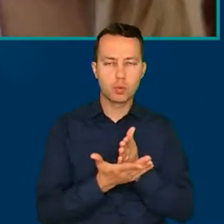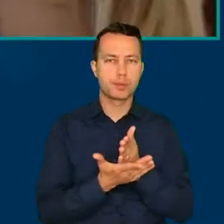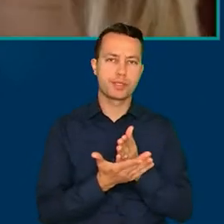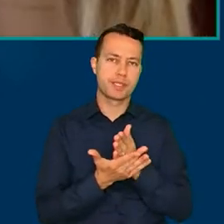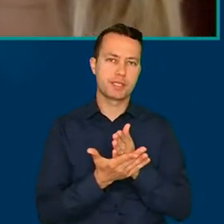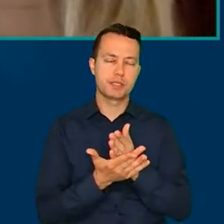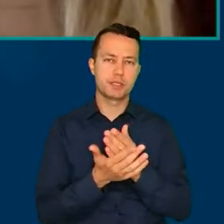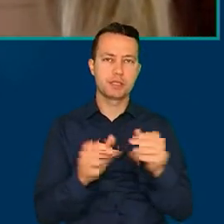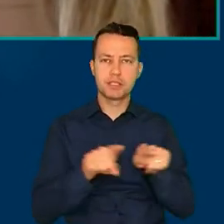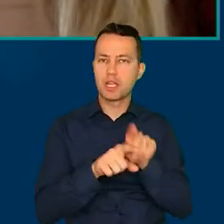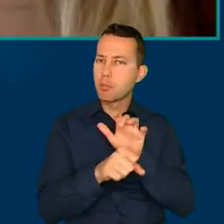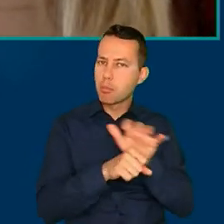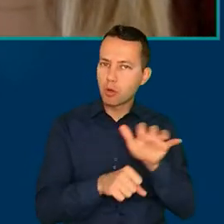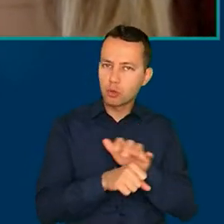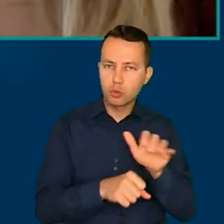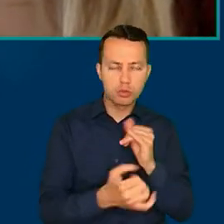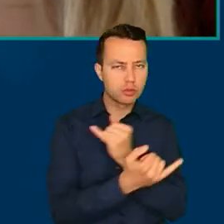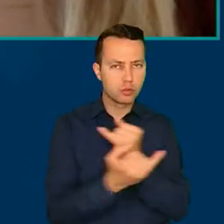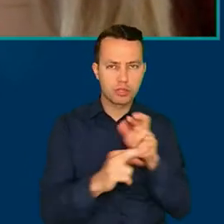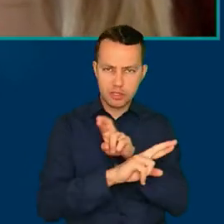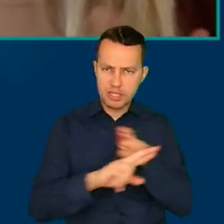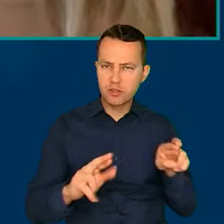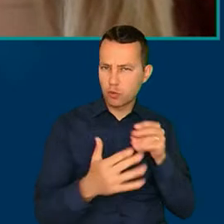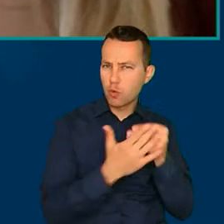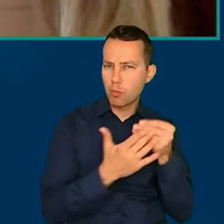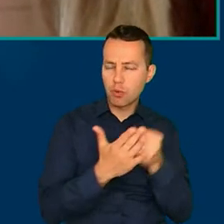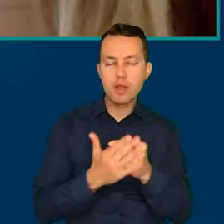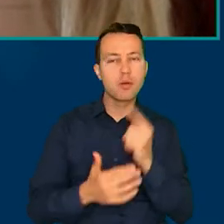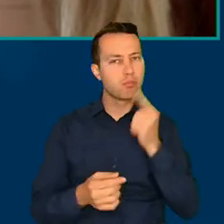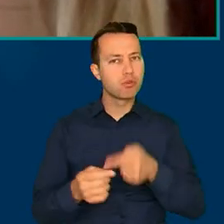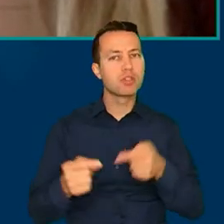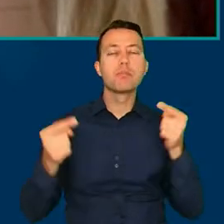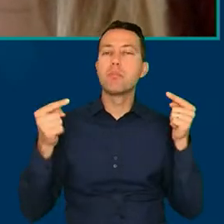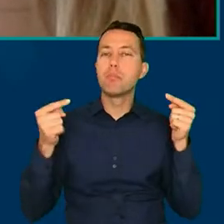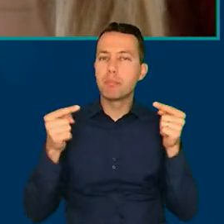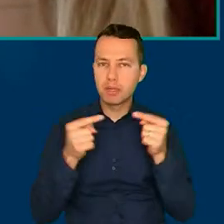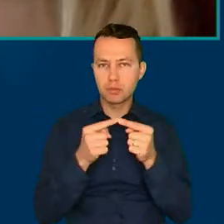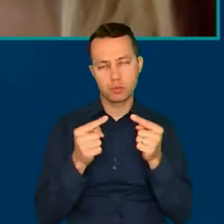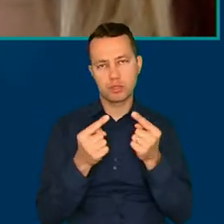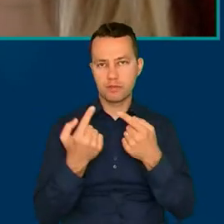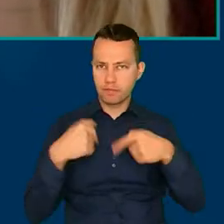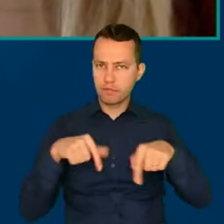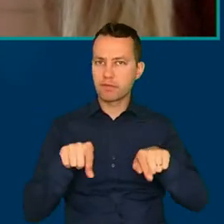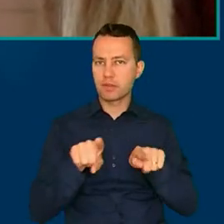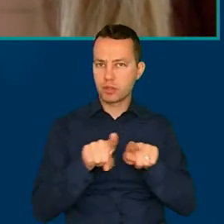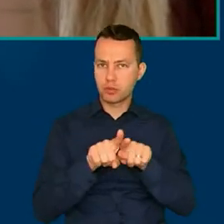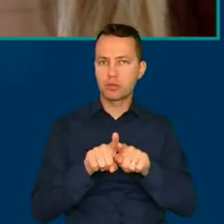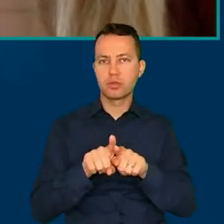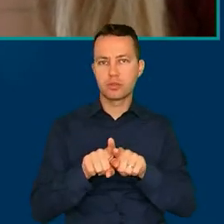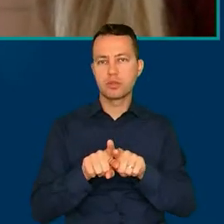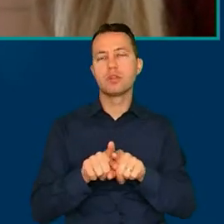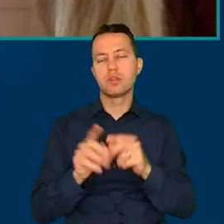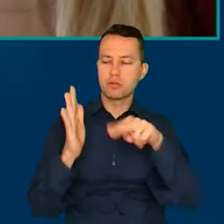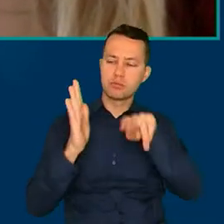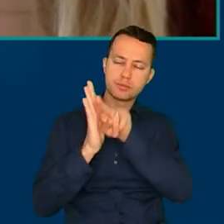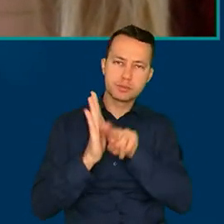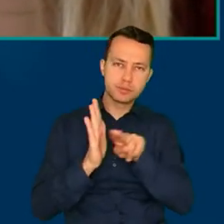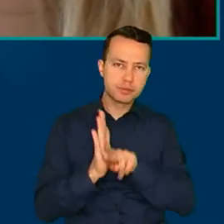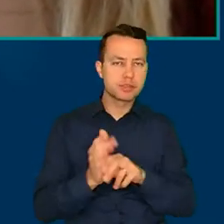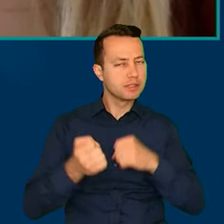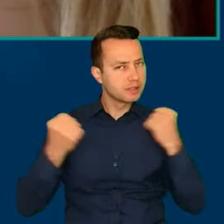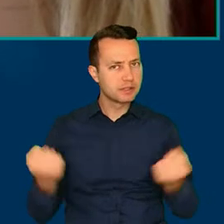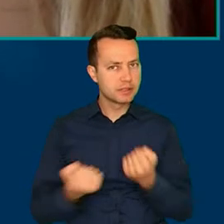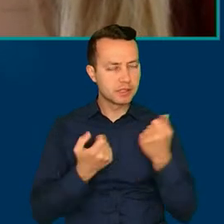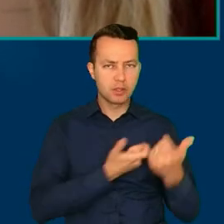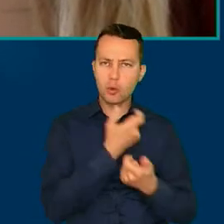Maybe also just to note, identification, that, as I mentioned, practically will look different depending on what type of industry you're